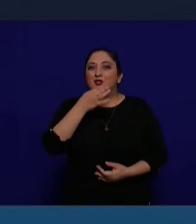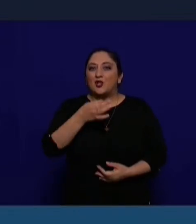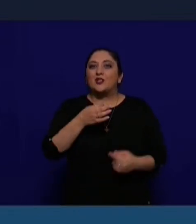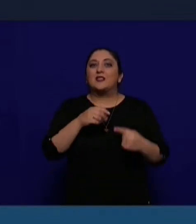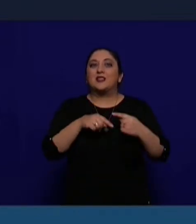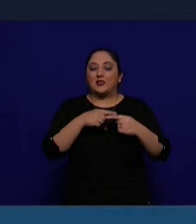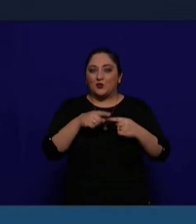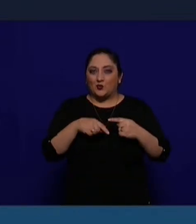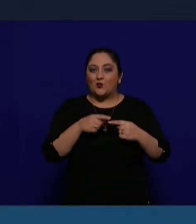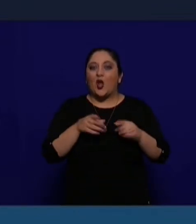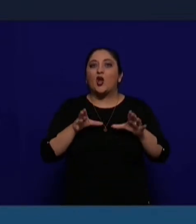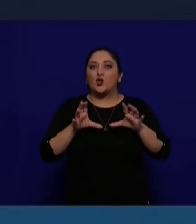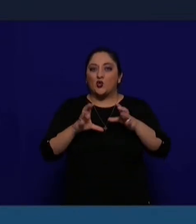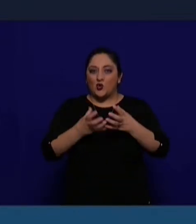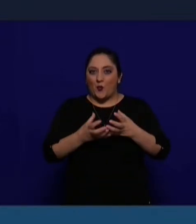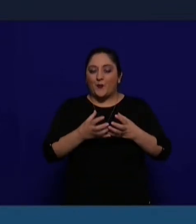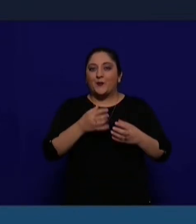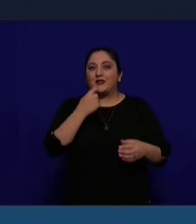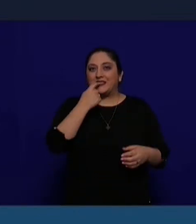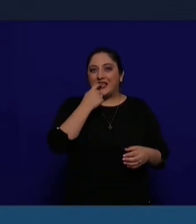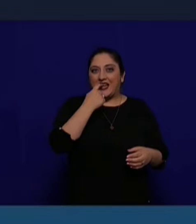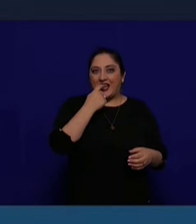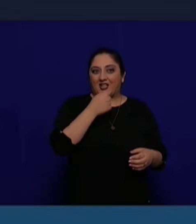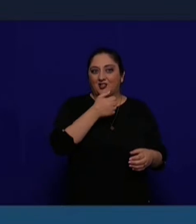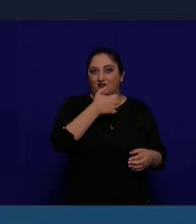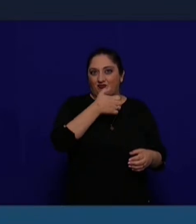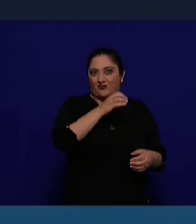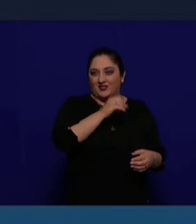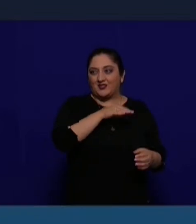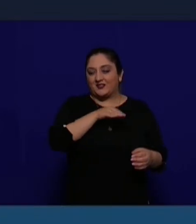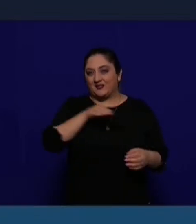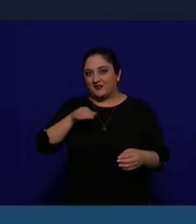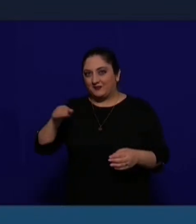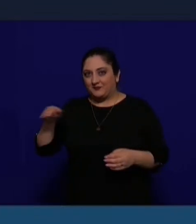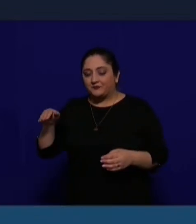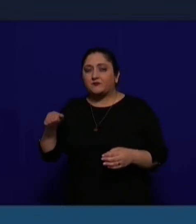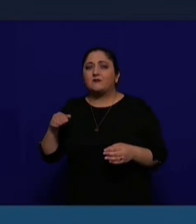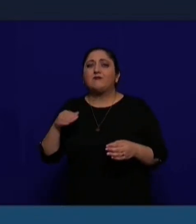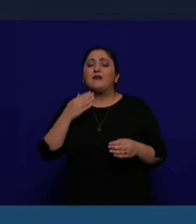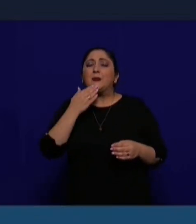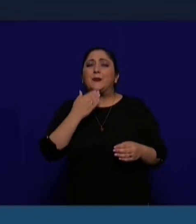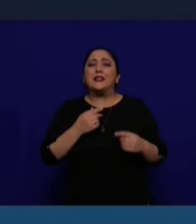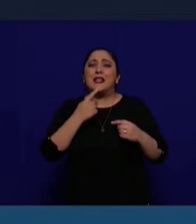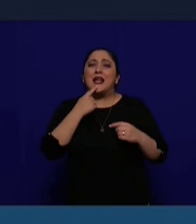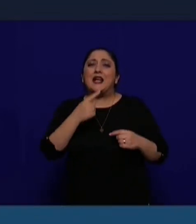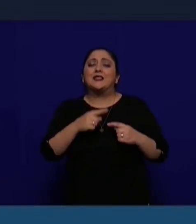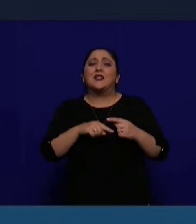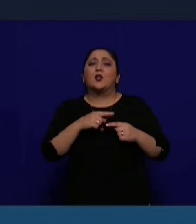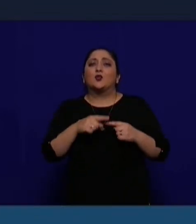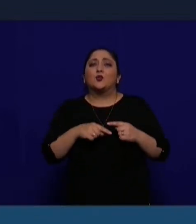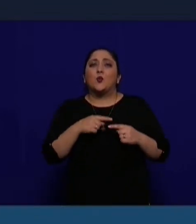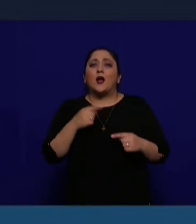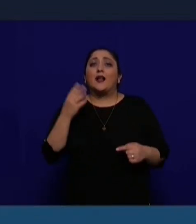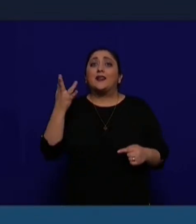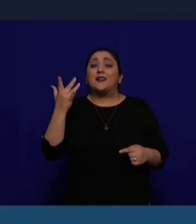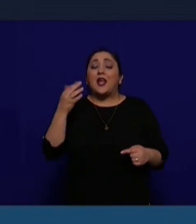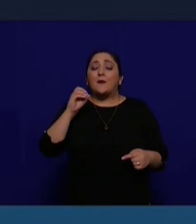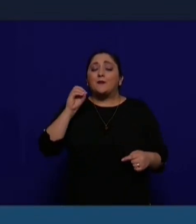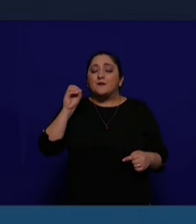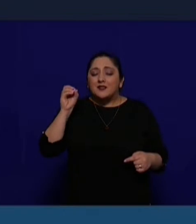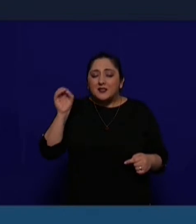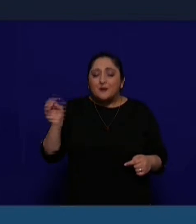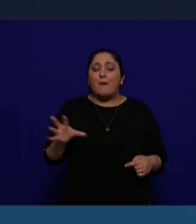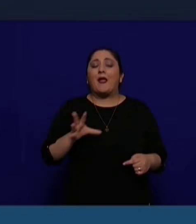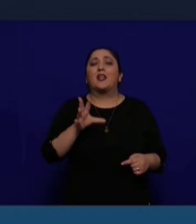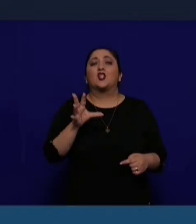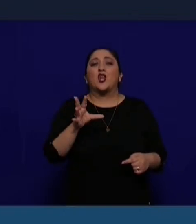still died from COVID. Can you give us some more information about the specific cases? Can you tell us how old they were? Can you tell us if they were male